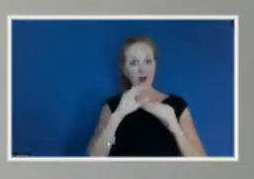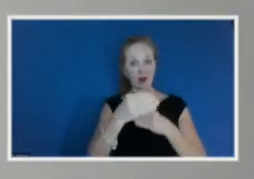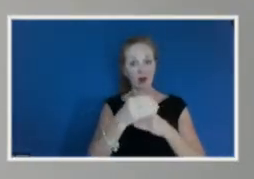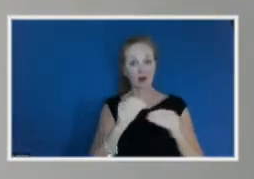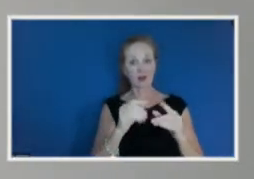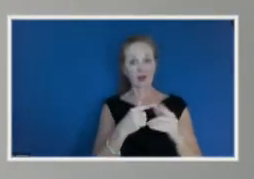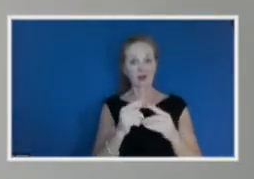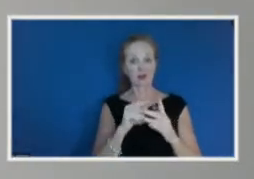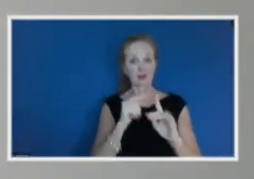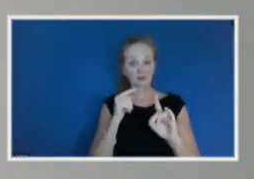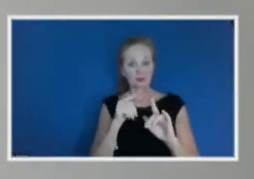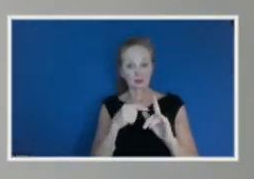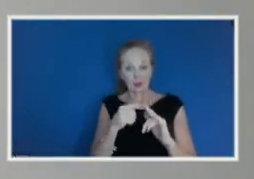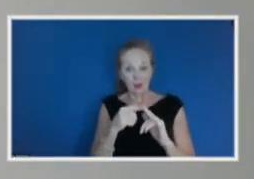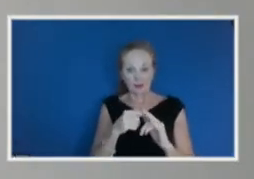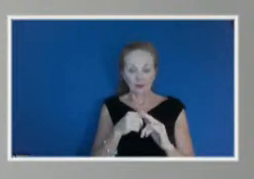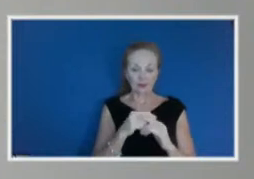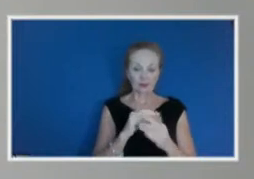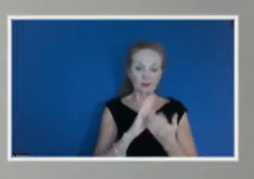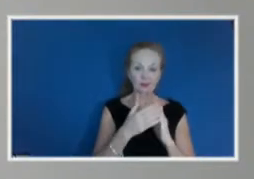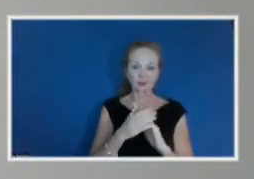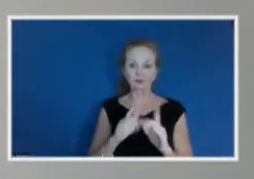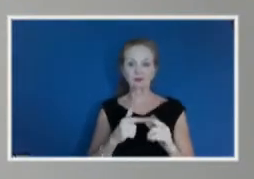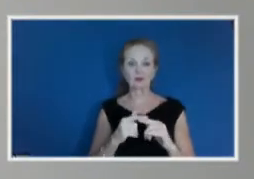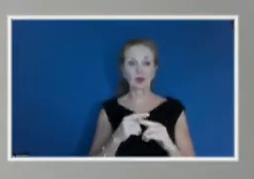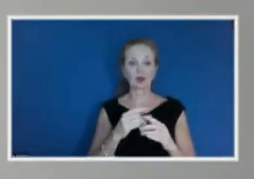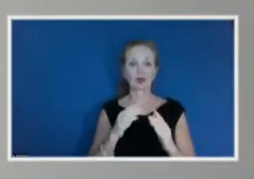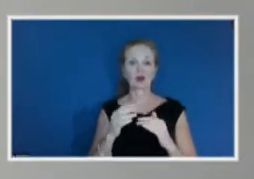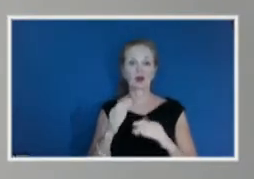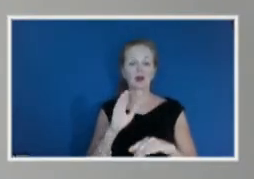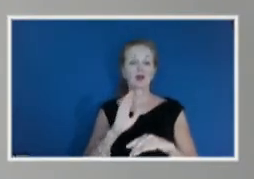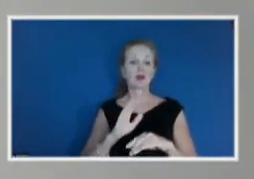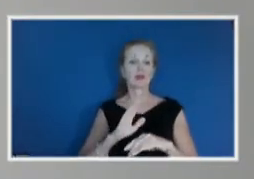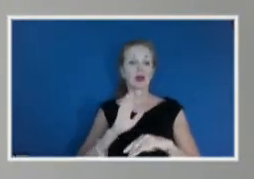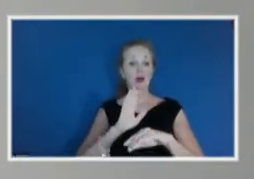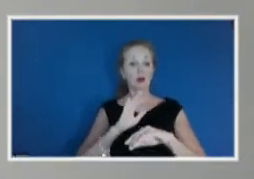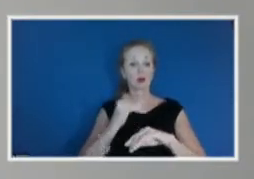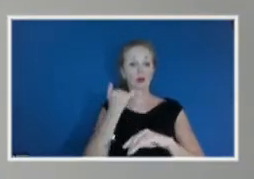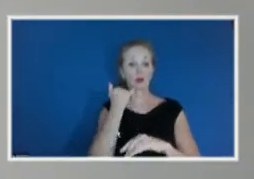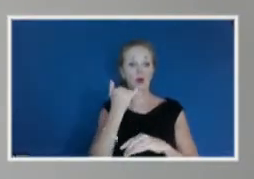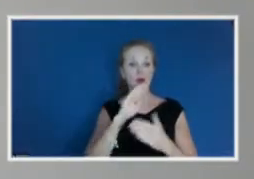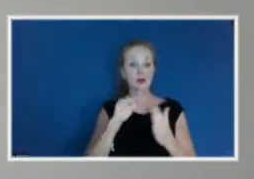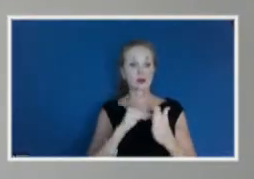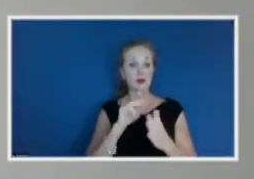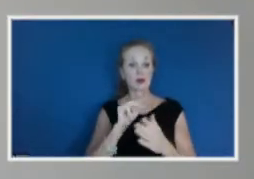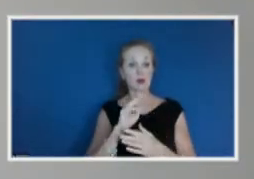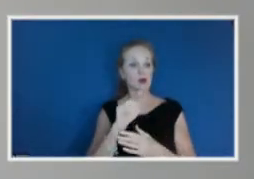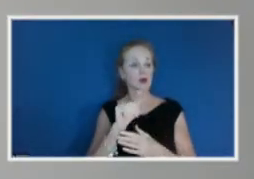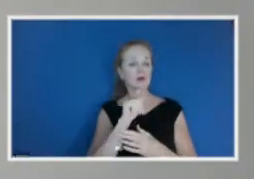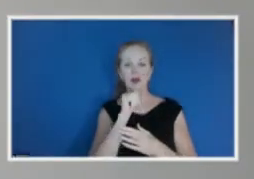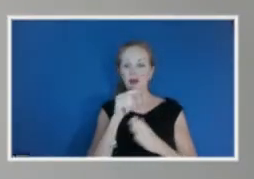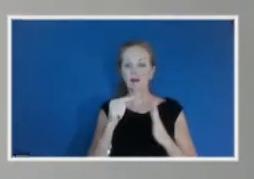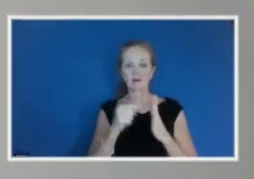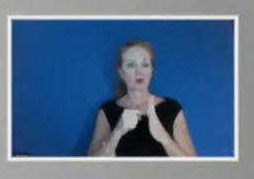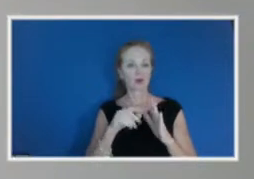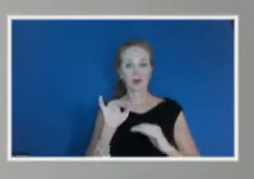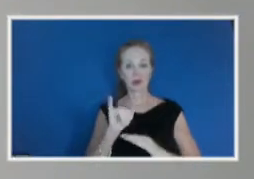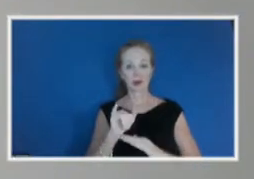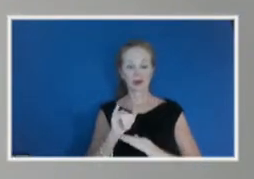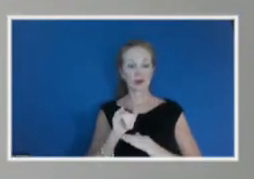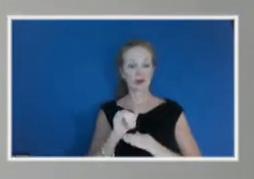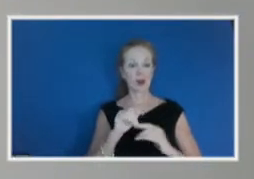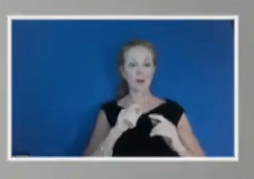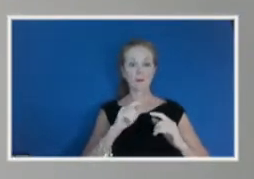to the point of becoming a call center for the media. We could no longer afford to do that. We are a major